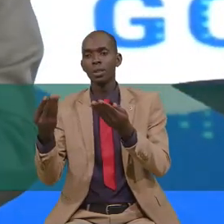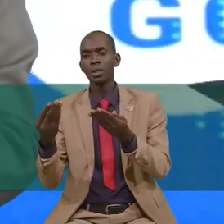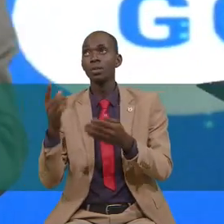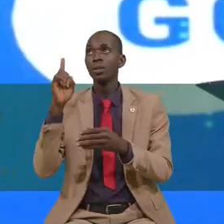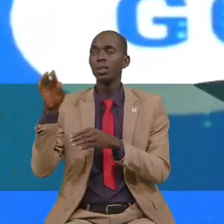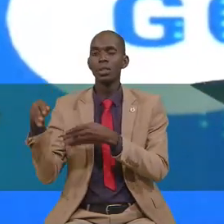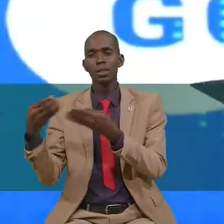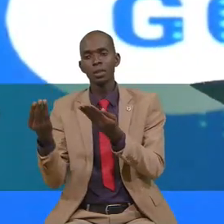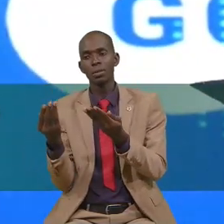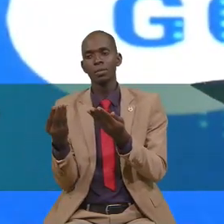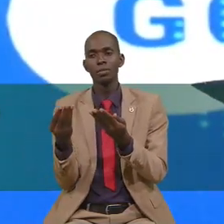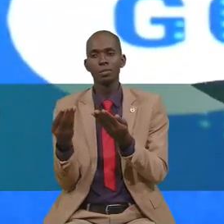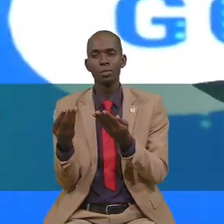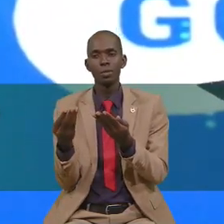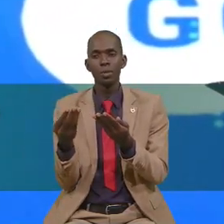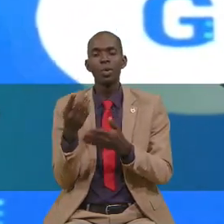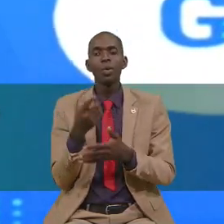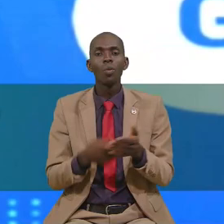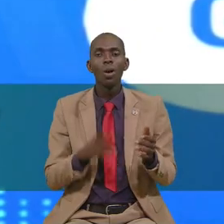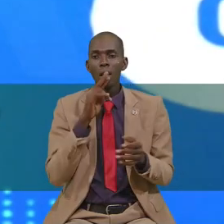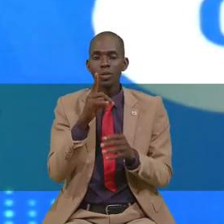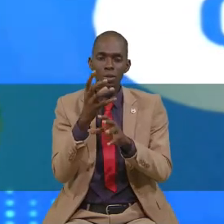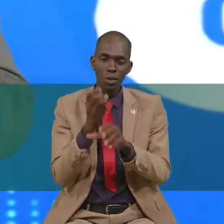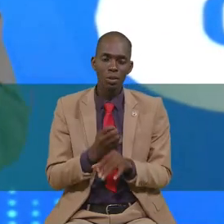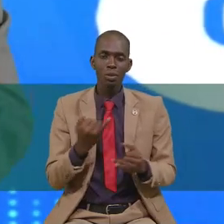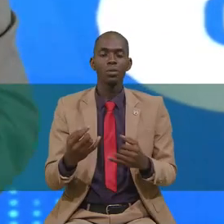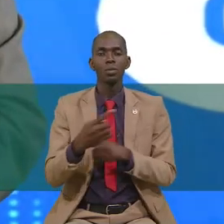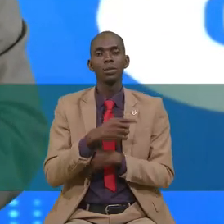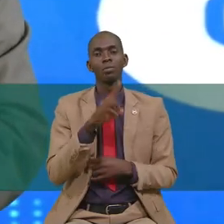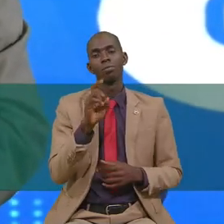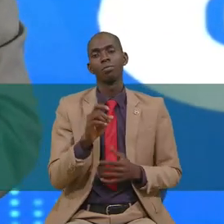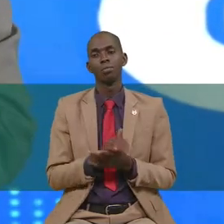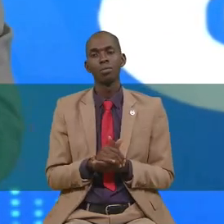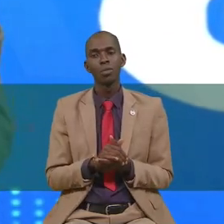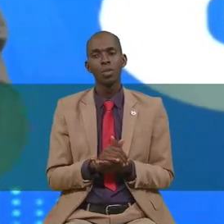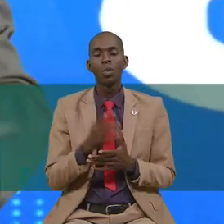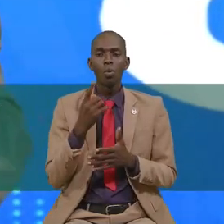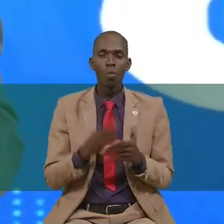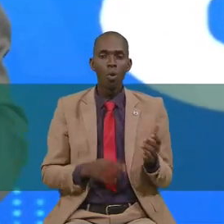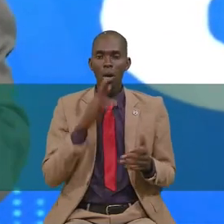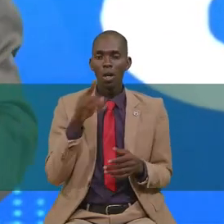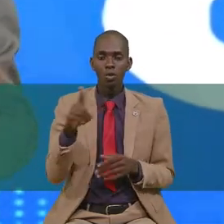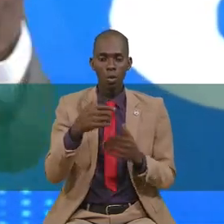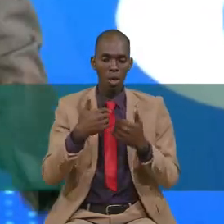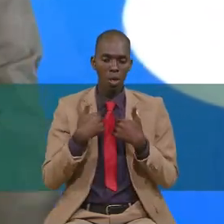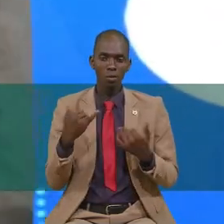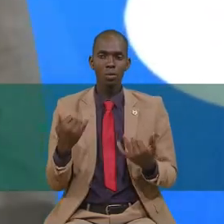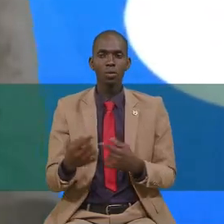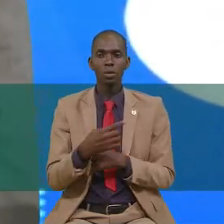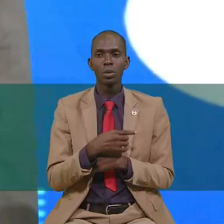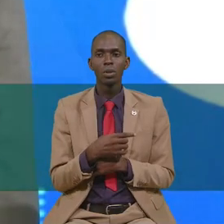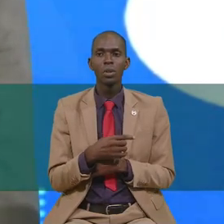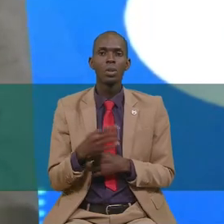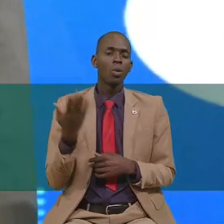He gave. What are you getting today? What are you having today? And there was a time I was just an